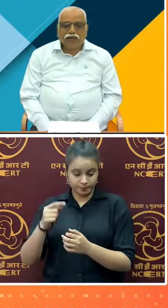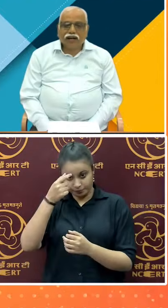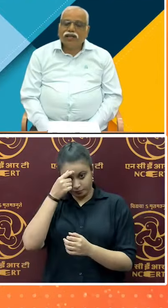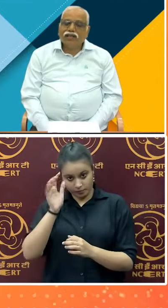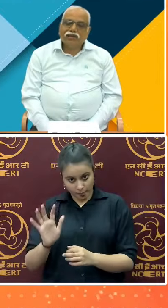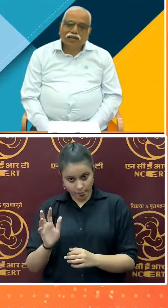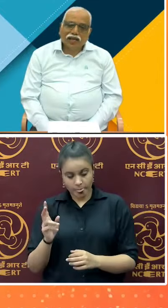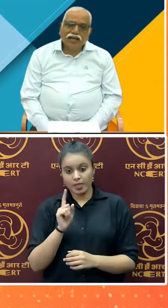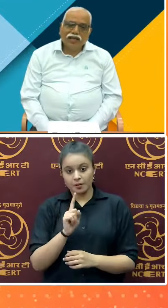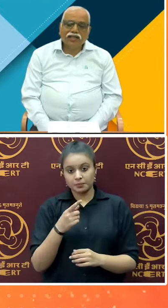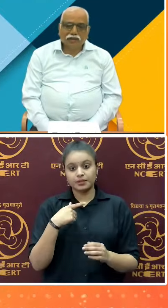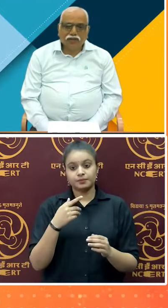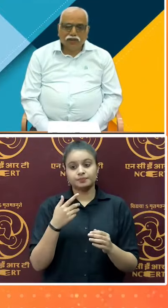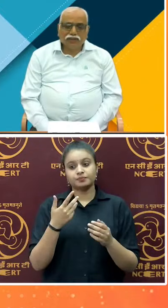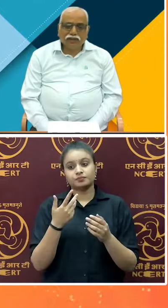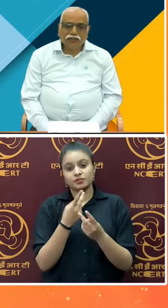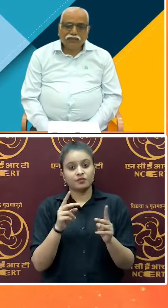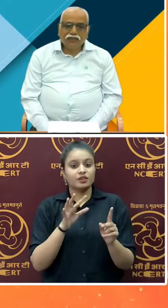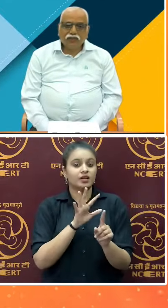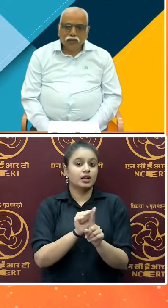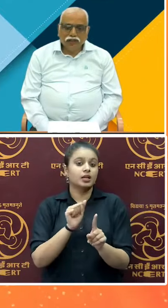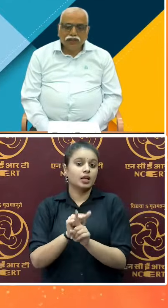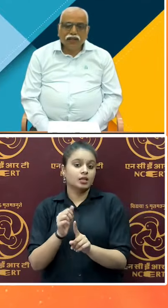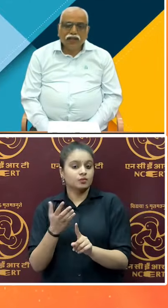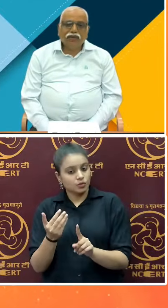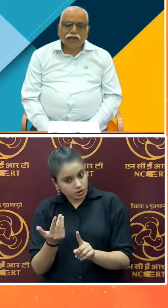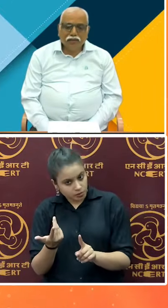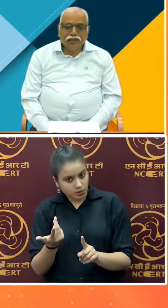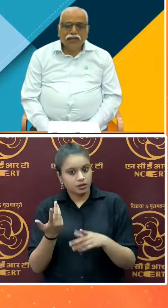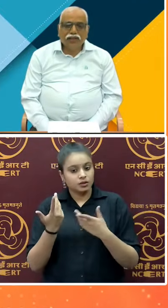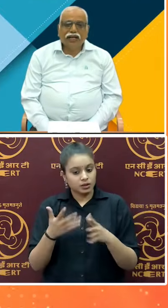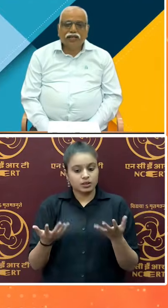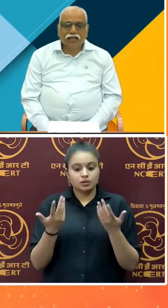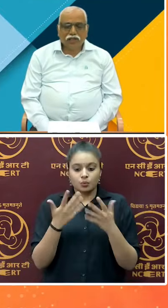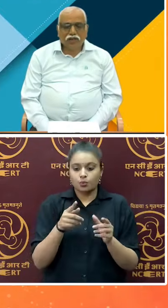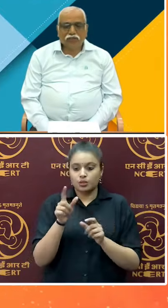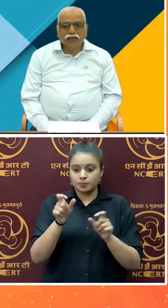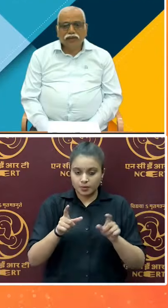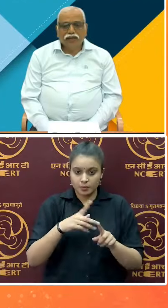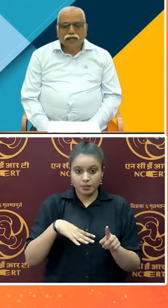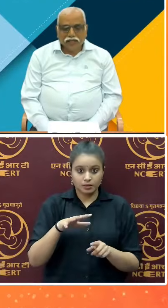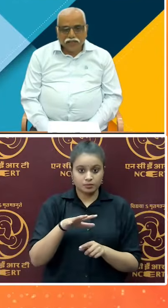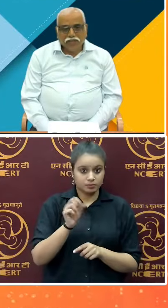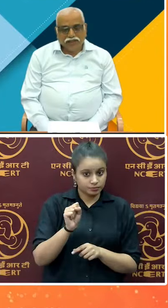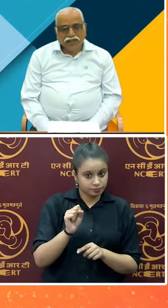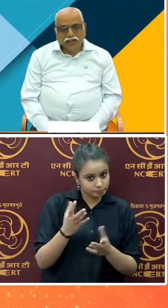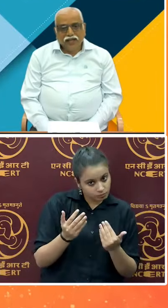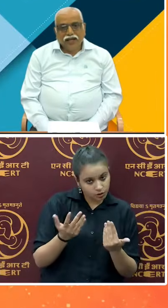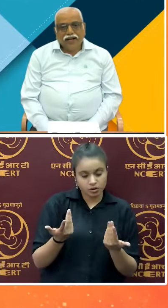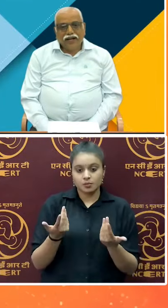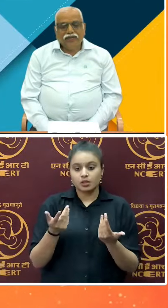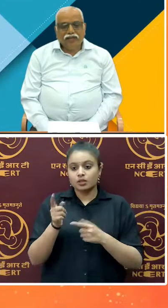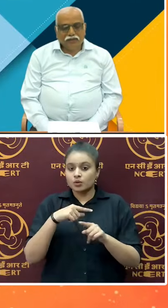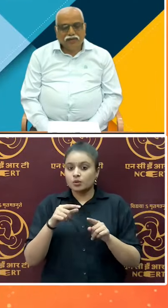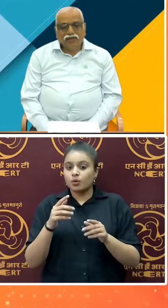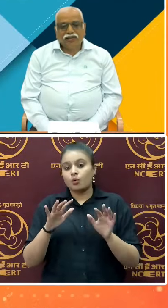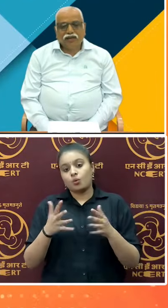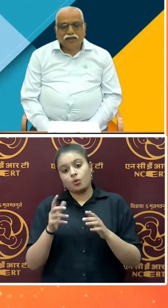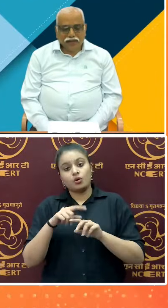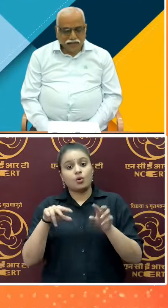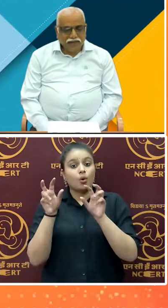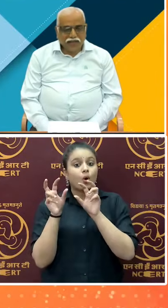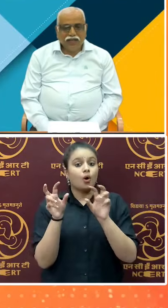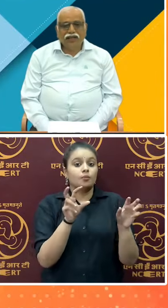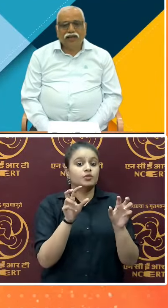there are varieties of signs and symptoms which every individual in that age group exhibits. And if the observers